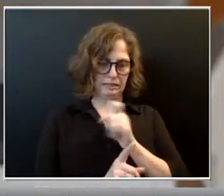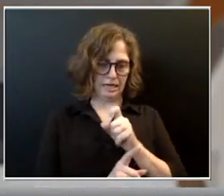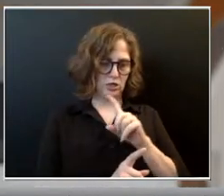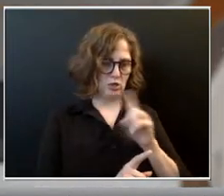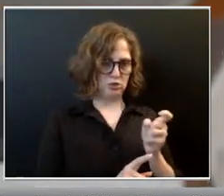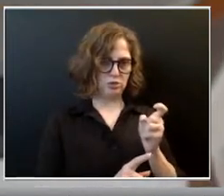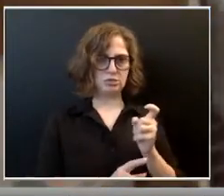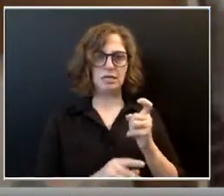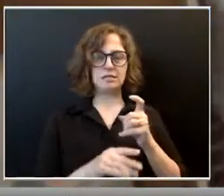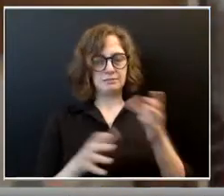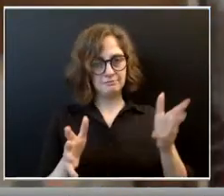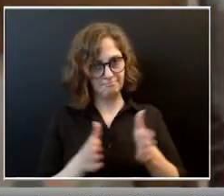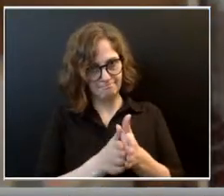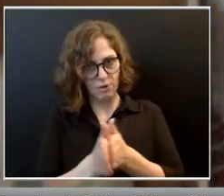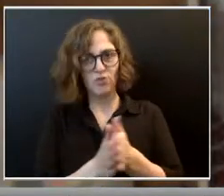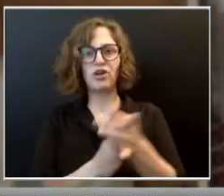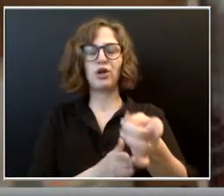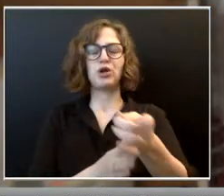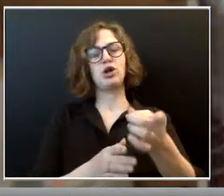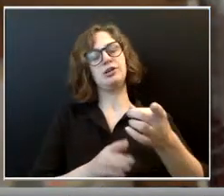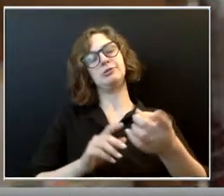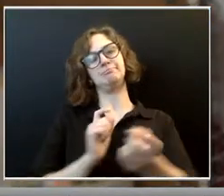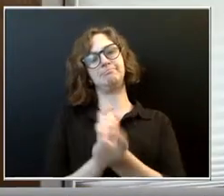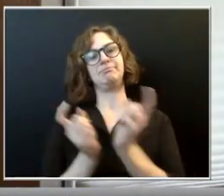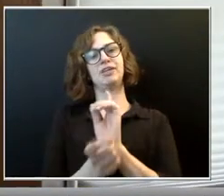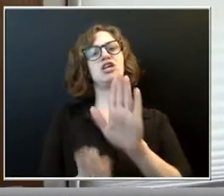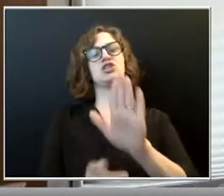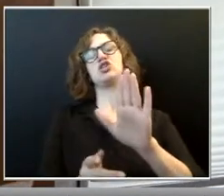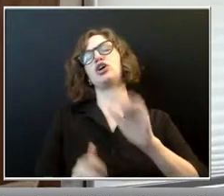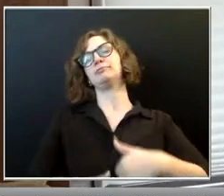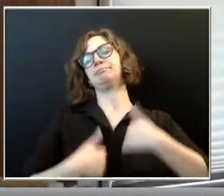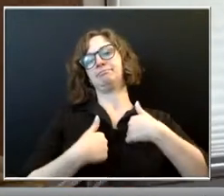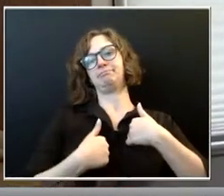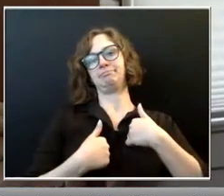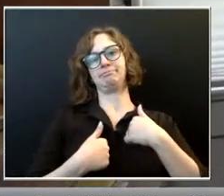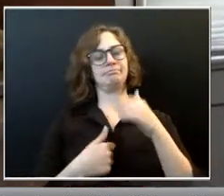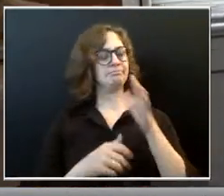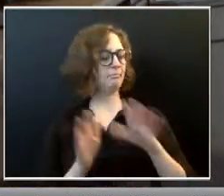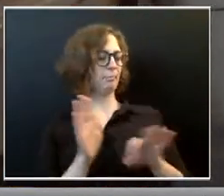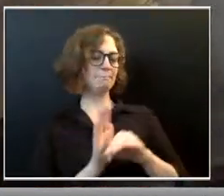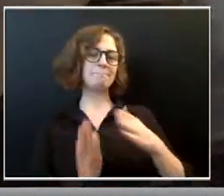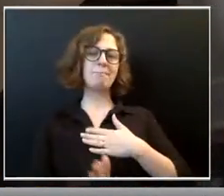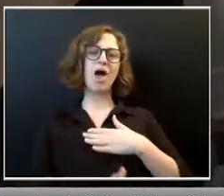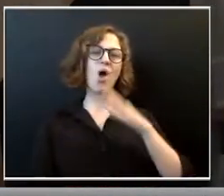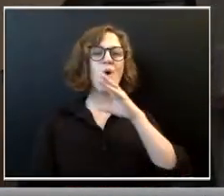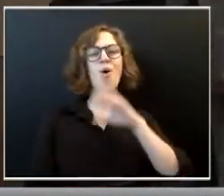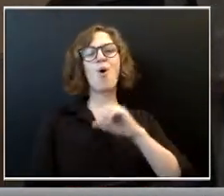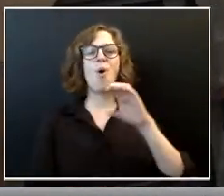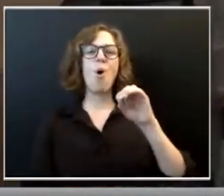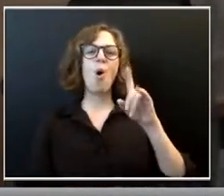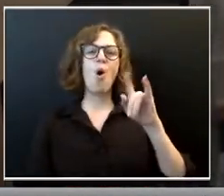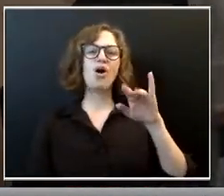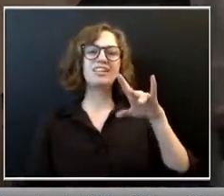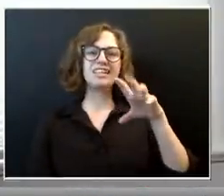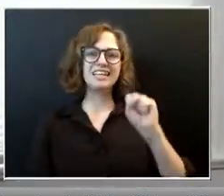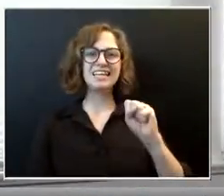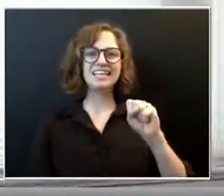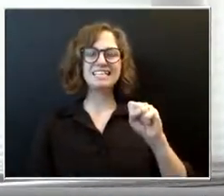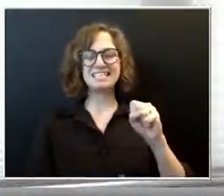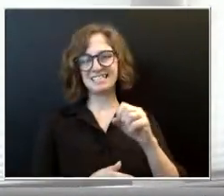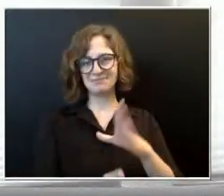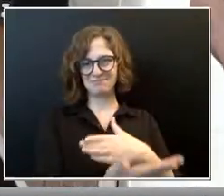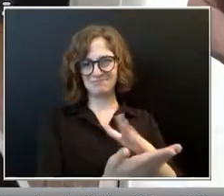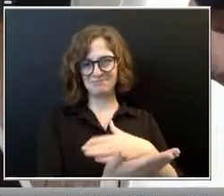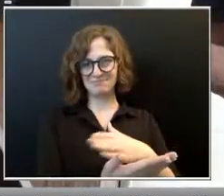I'll do my oldies playlist. Jan Powell's new normal since her double diagnosis includes